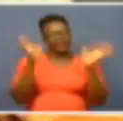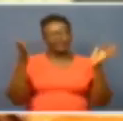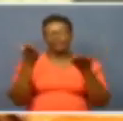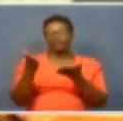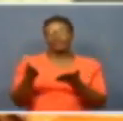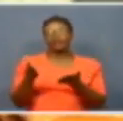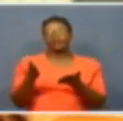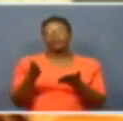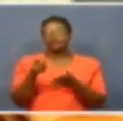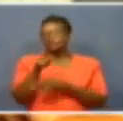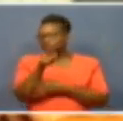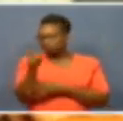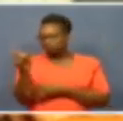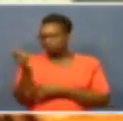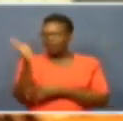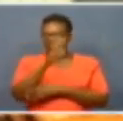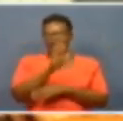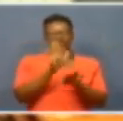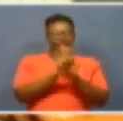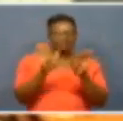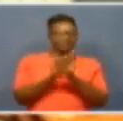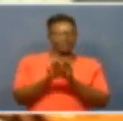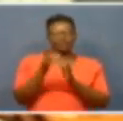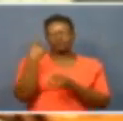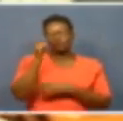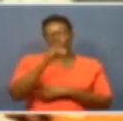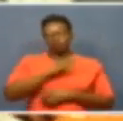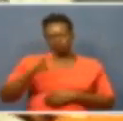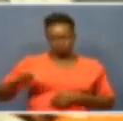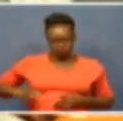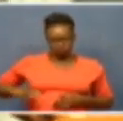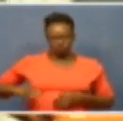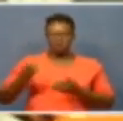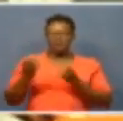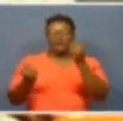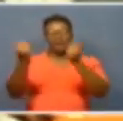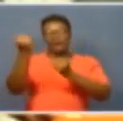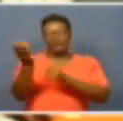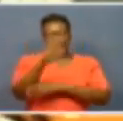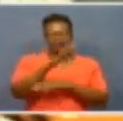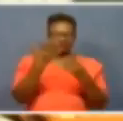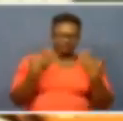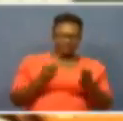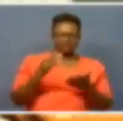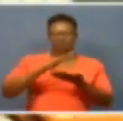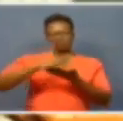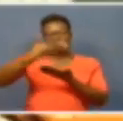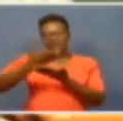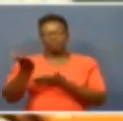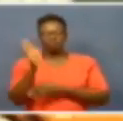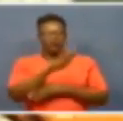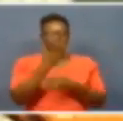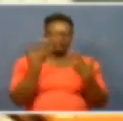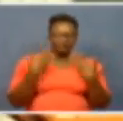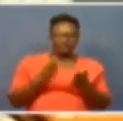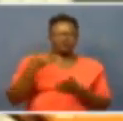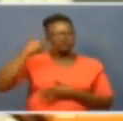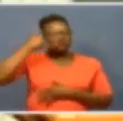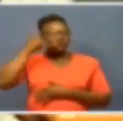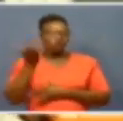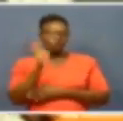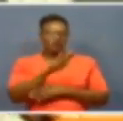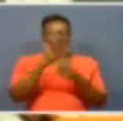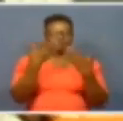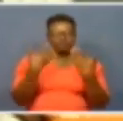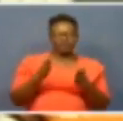They returned all the assets of the commission, the vehicles, the laptops, the phones, the